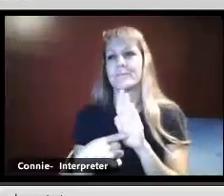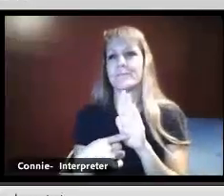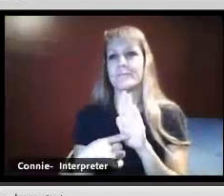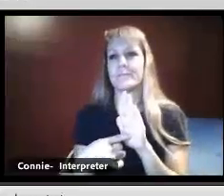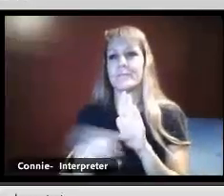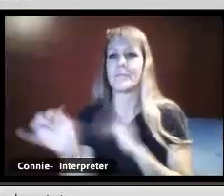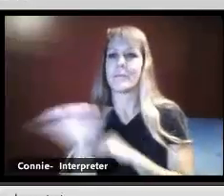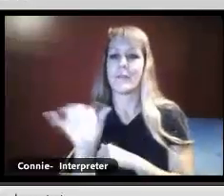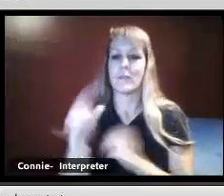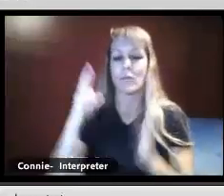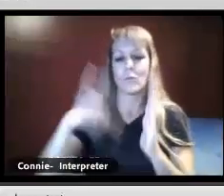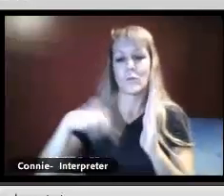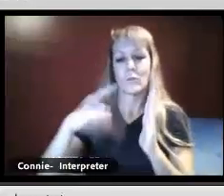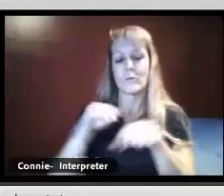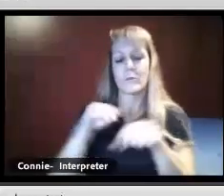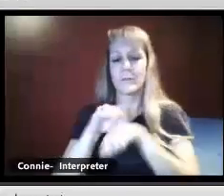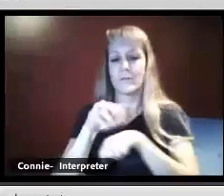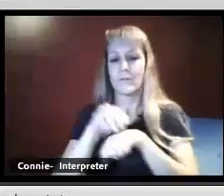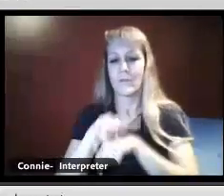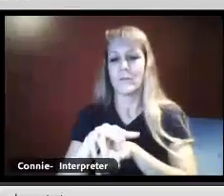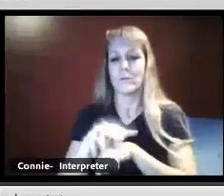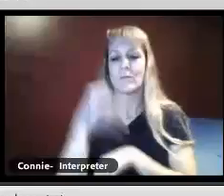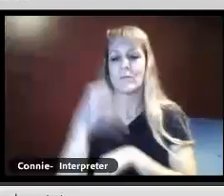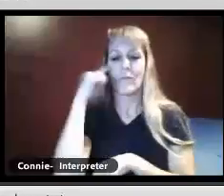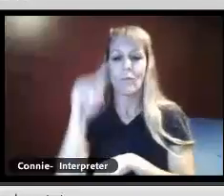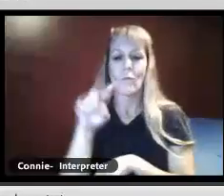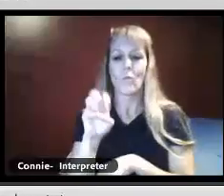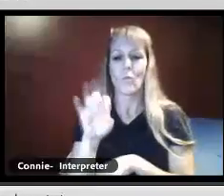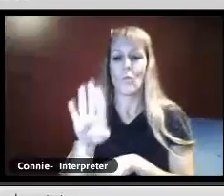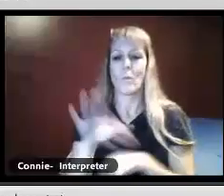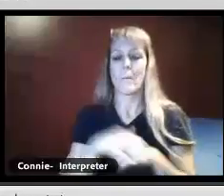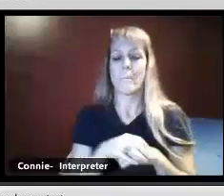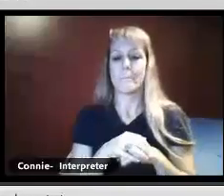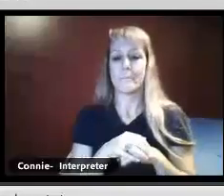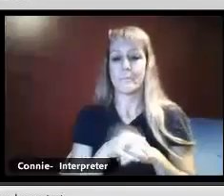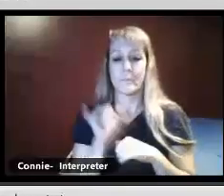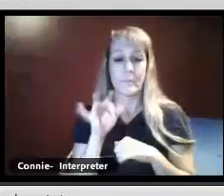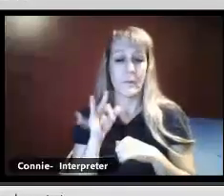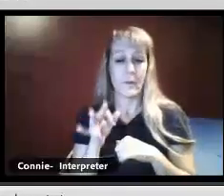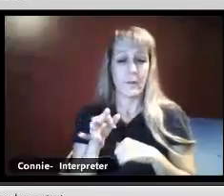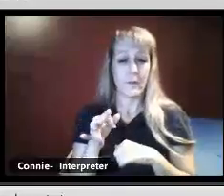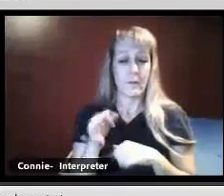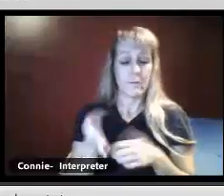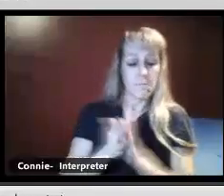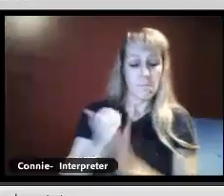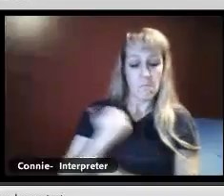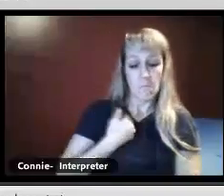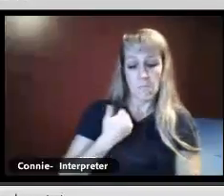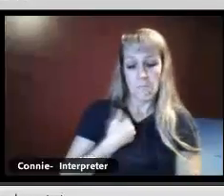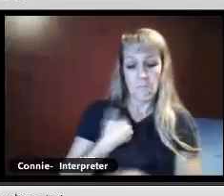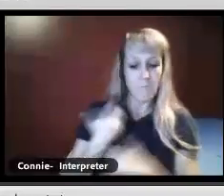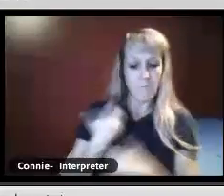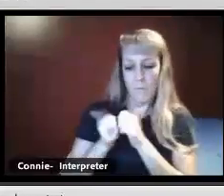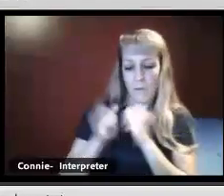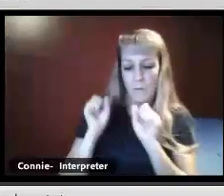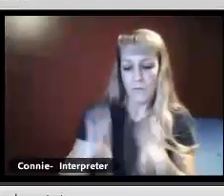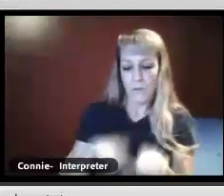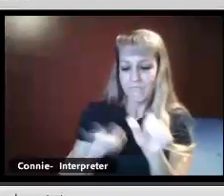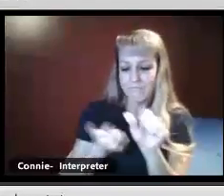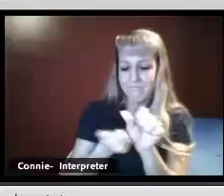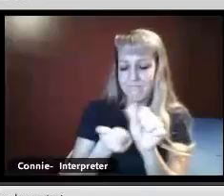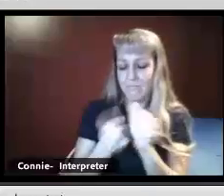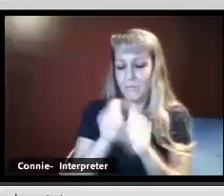of reader's advisory for the web. If you've ever asked yourself, how can I possibly keep up with